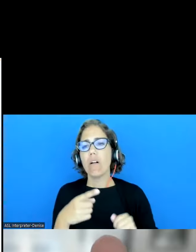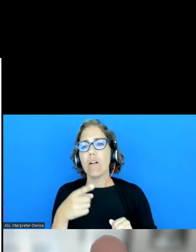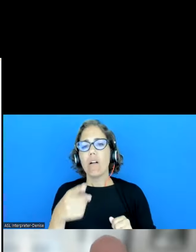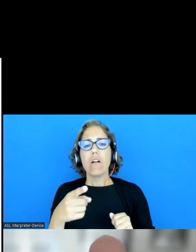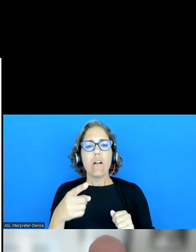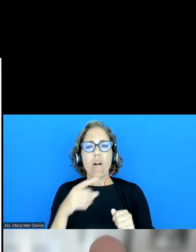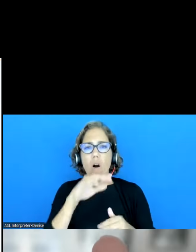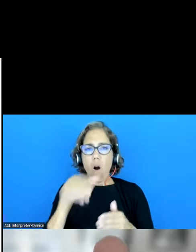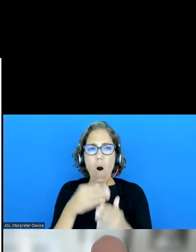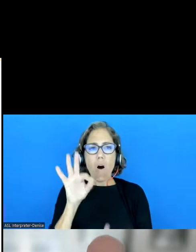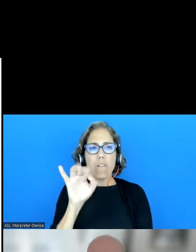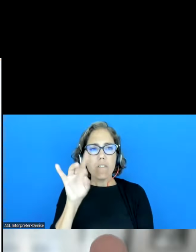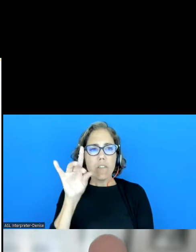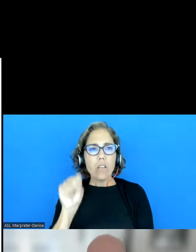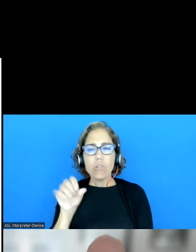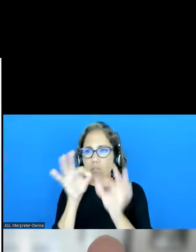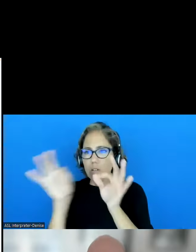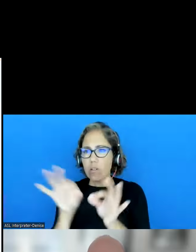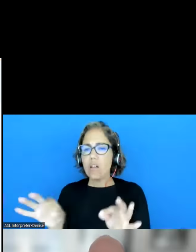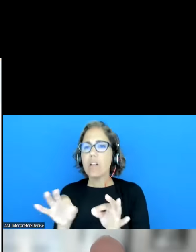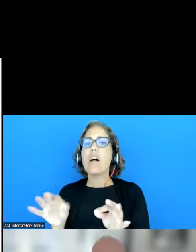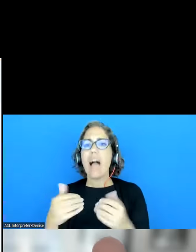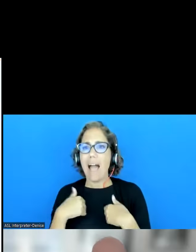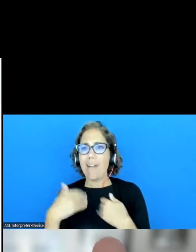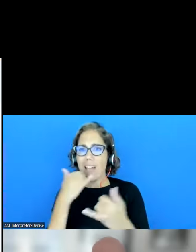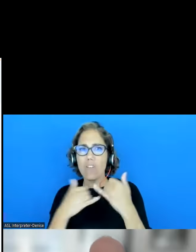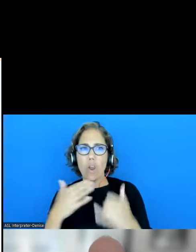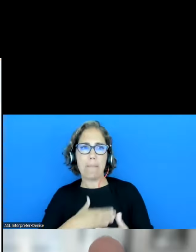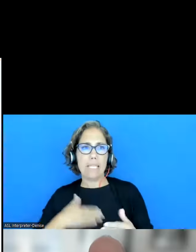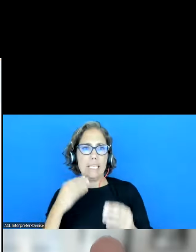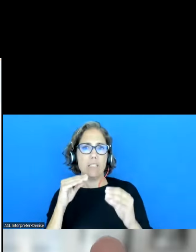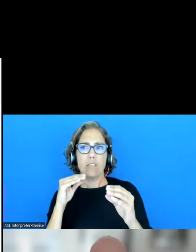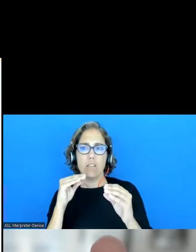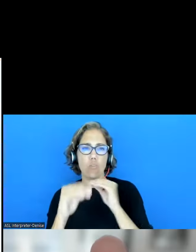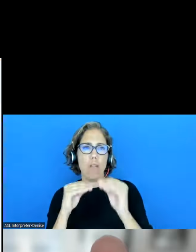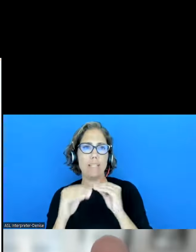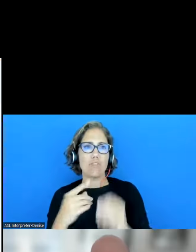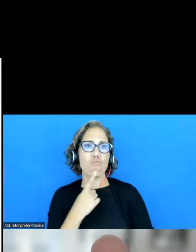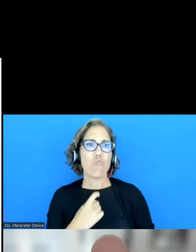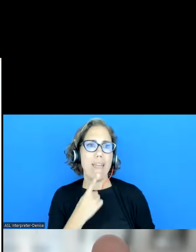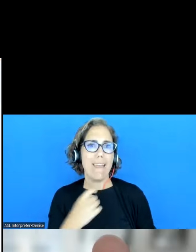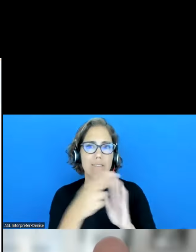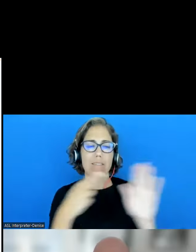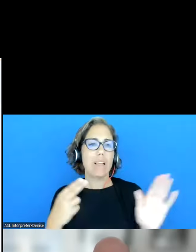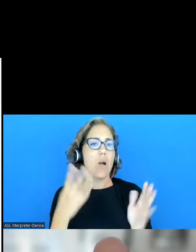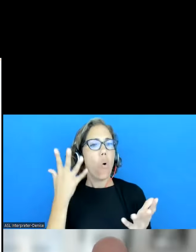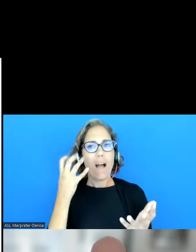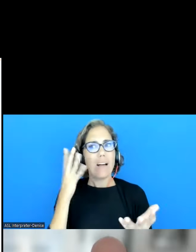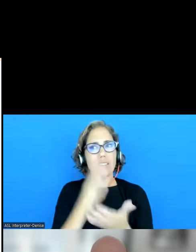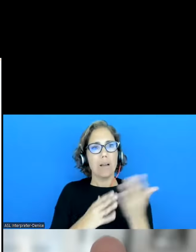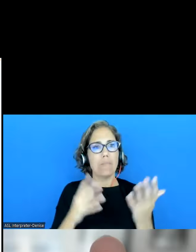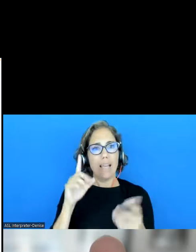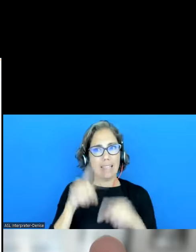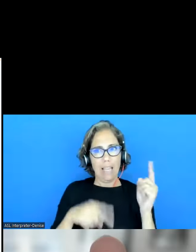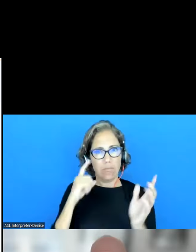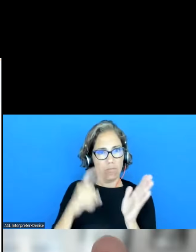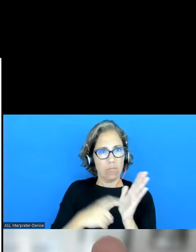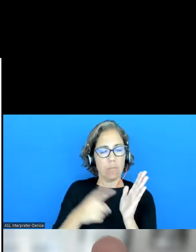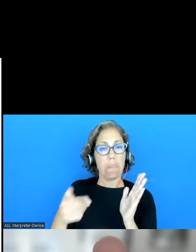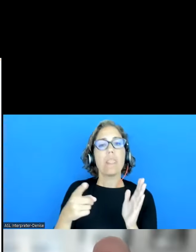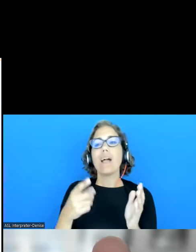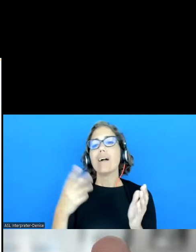all fields in red have an error, please correct it, because that red might not be perceivable. So it's more important to highlight these things in